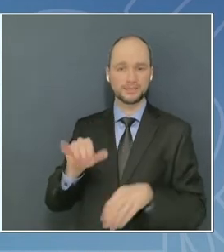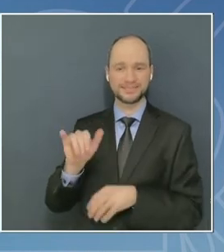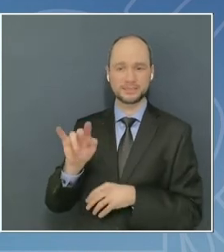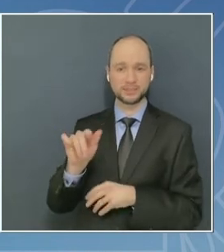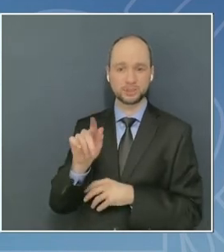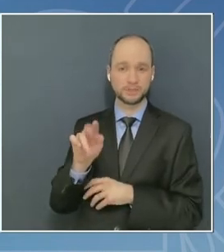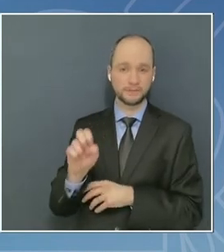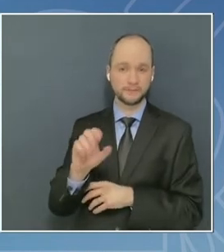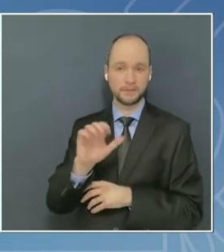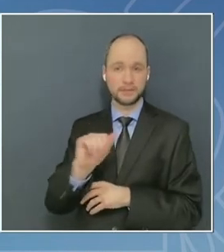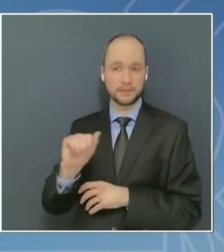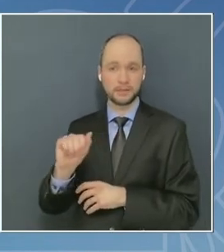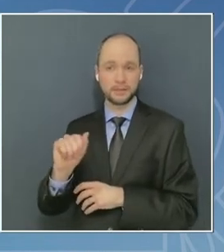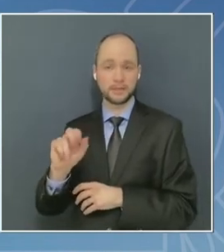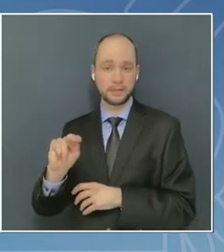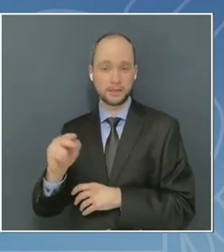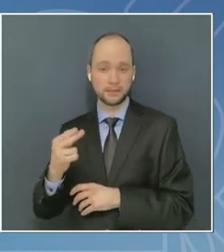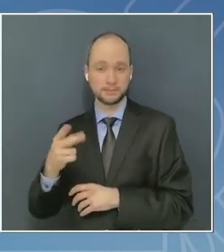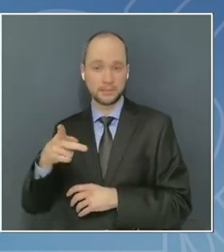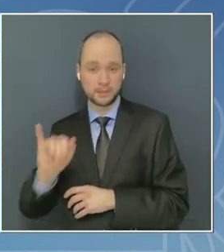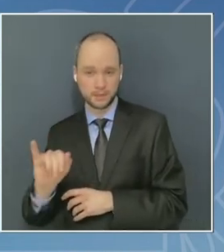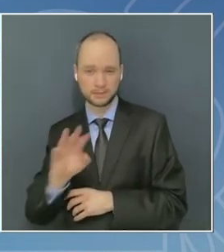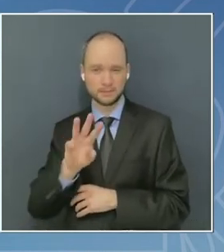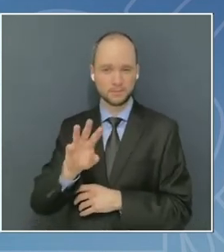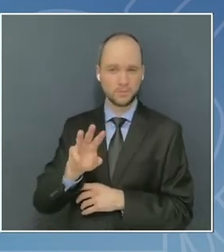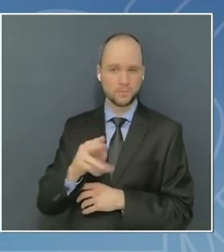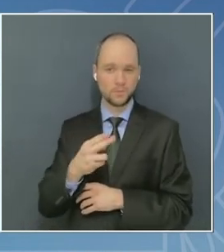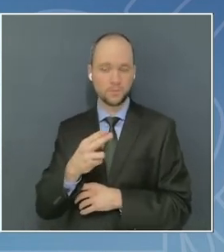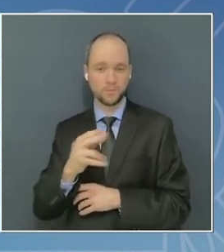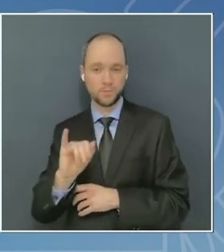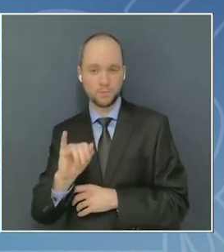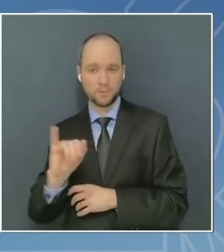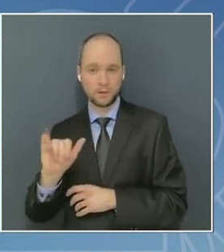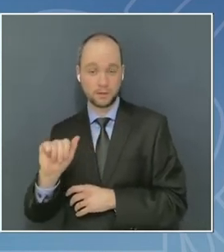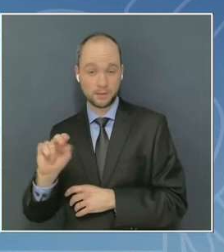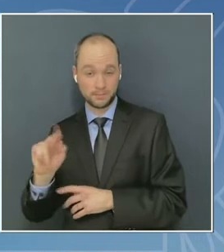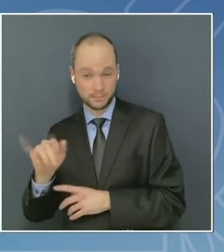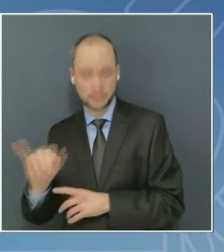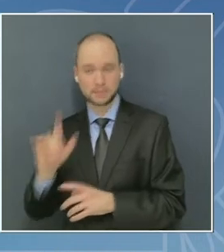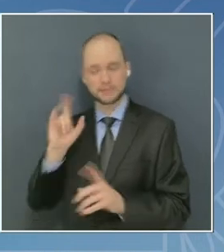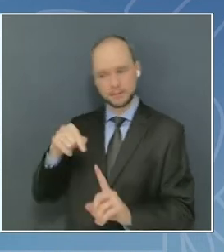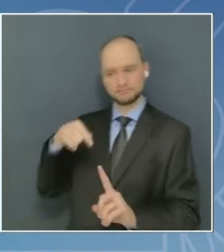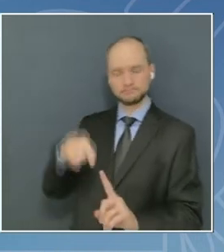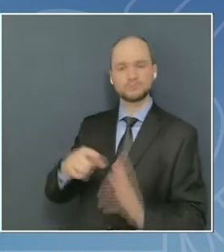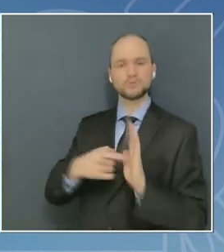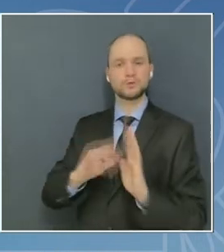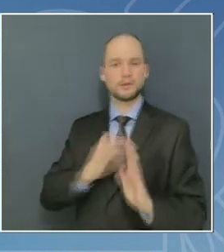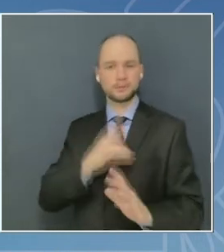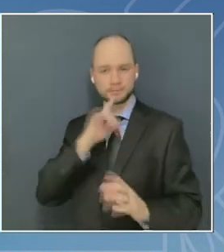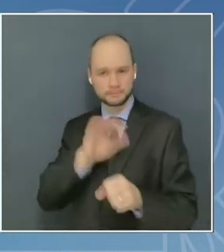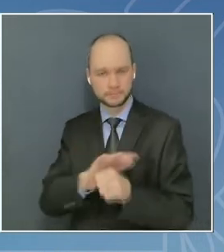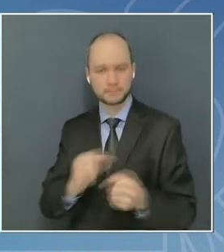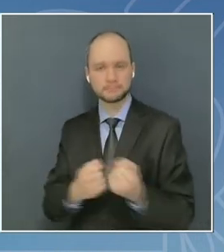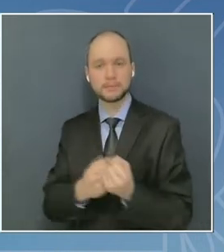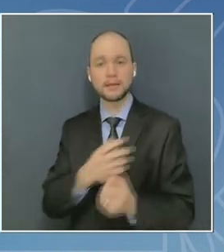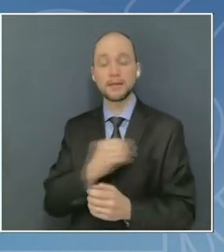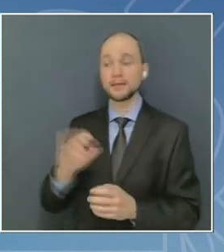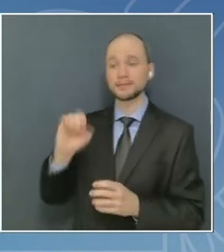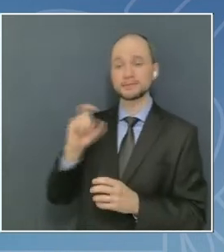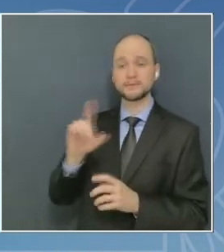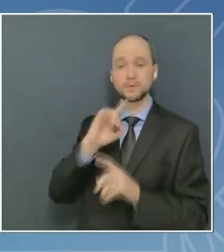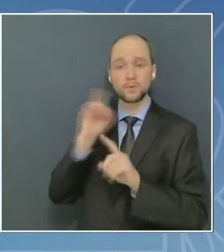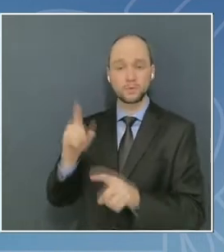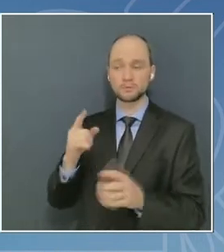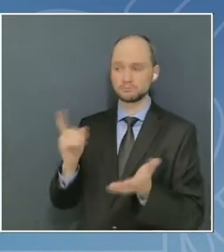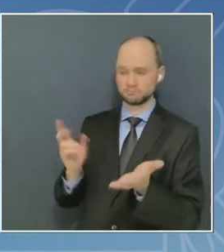and NHPIs, both of which the President authorized last May through the signing of Executive Order 14031. And as the